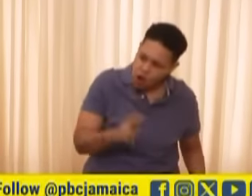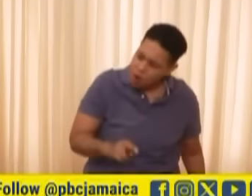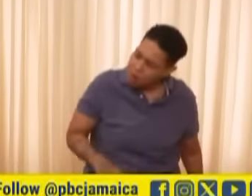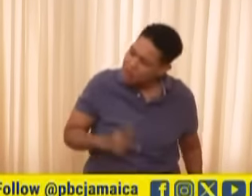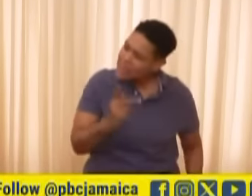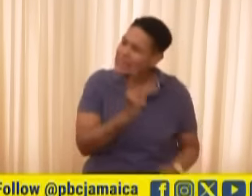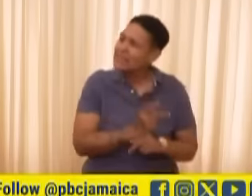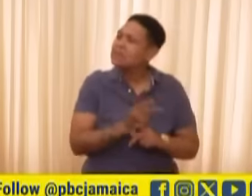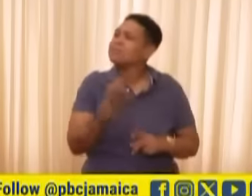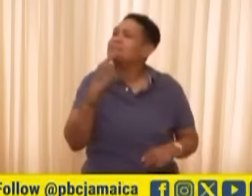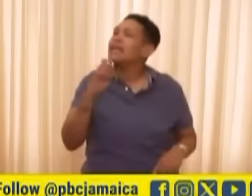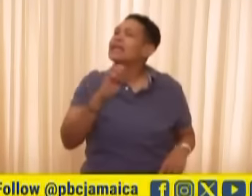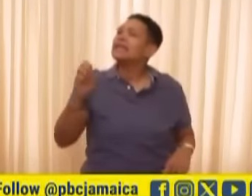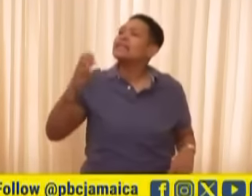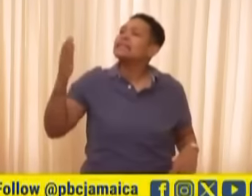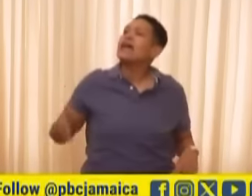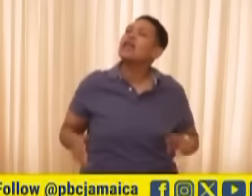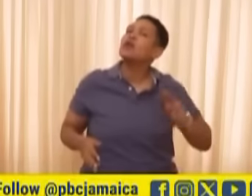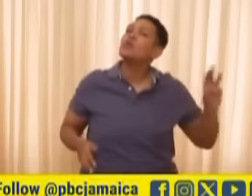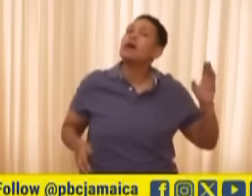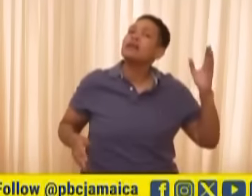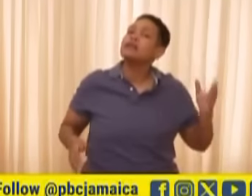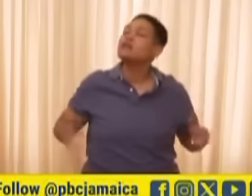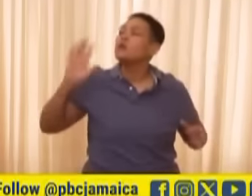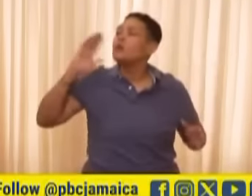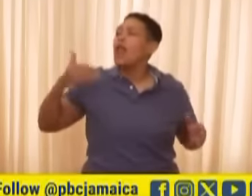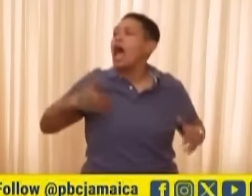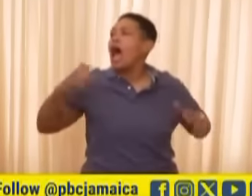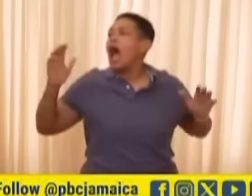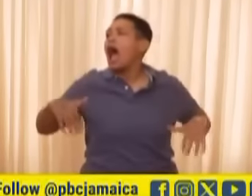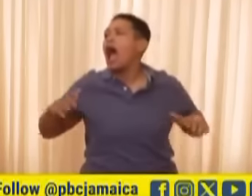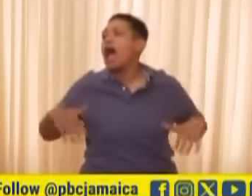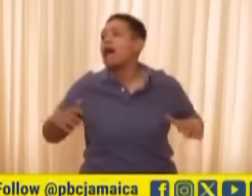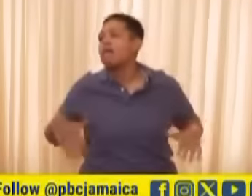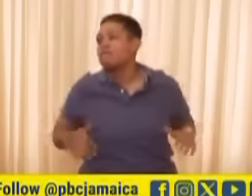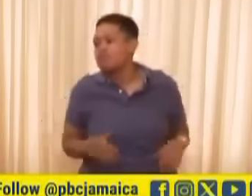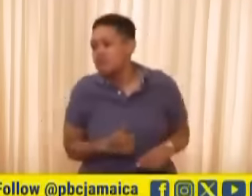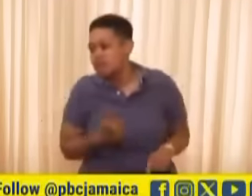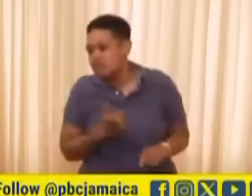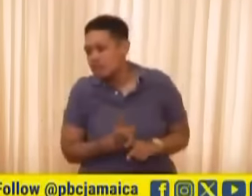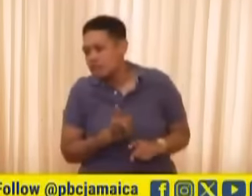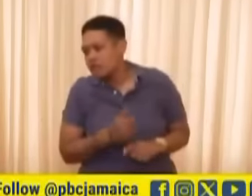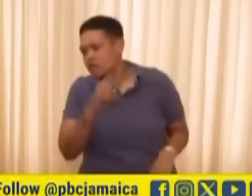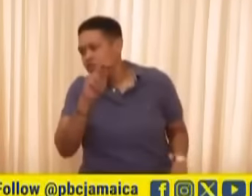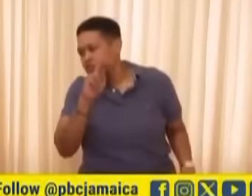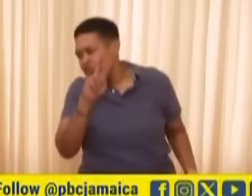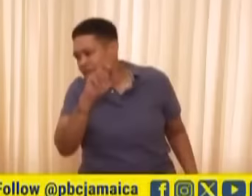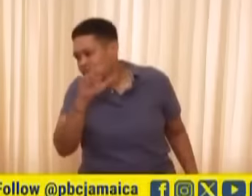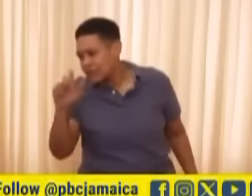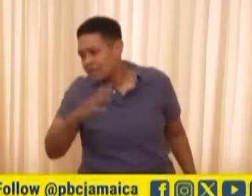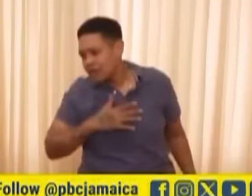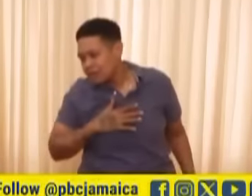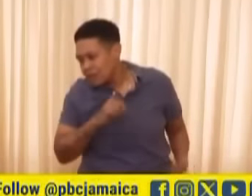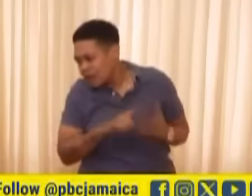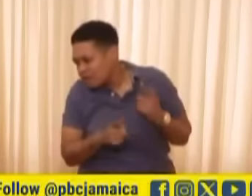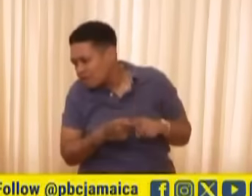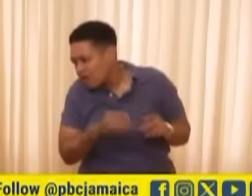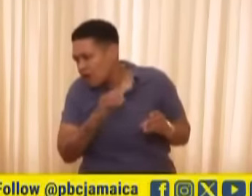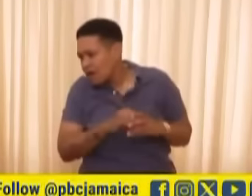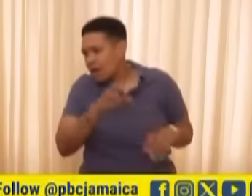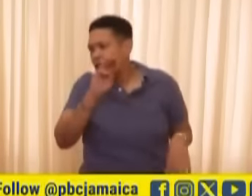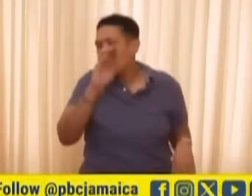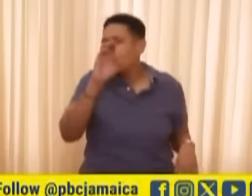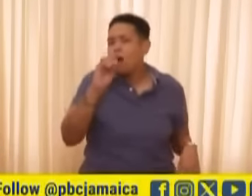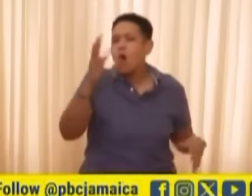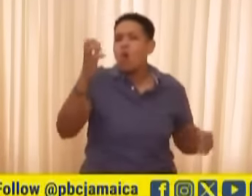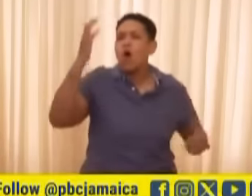keep saying the eastern side, the western side will have rain. My granny in Trinityville or my friend in Moko wants